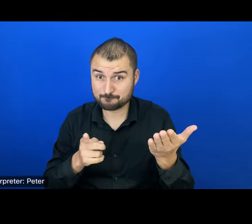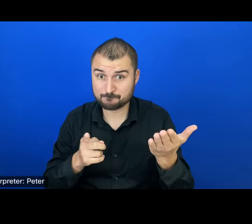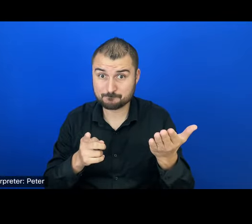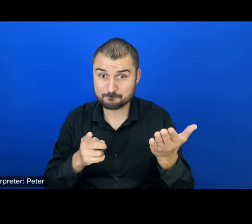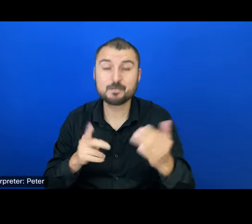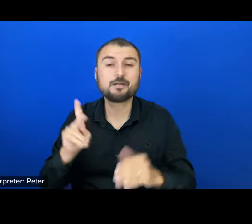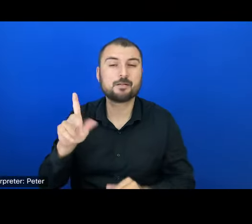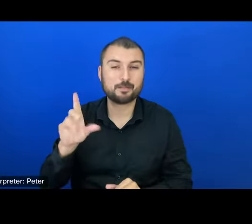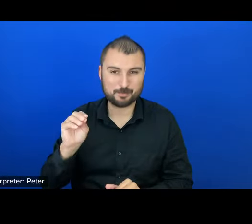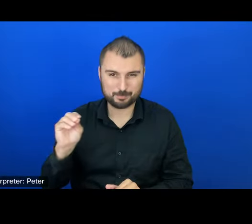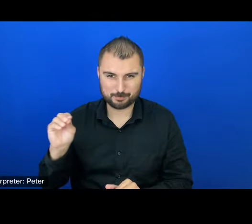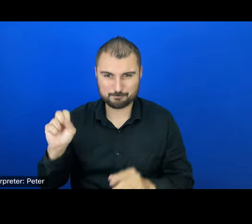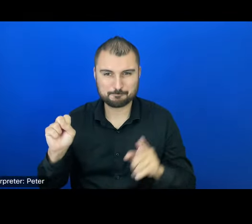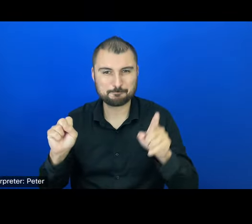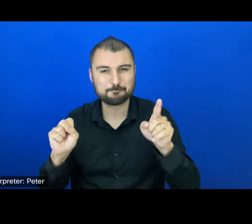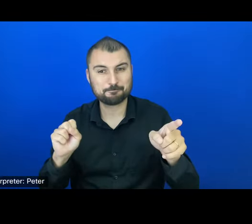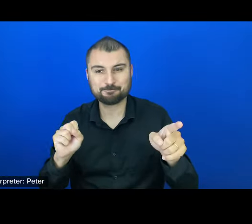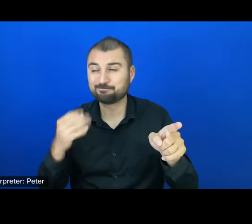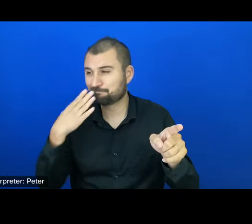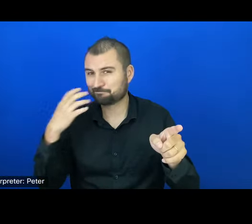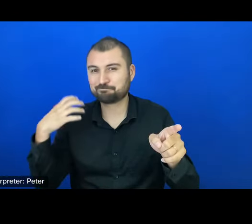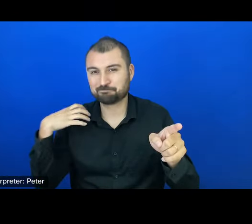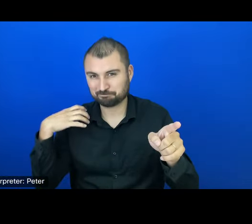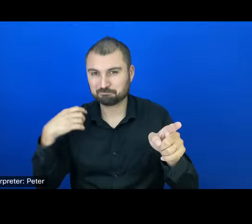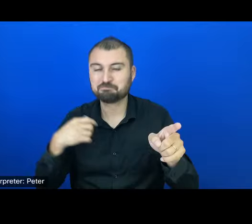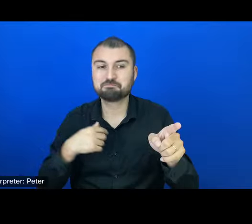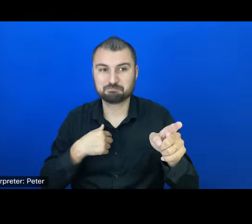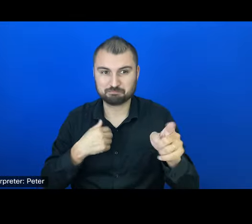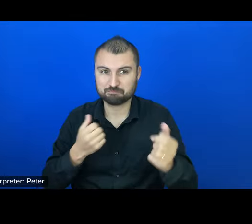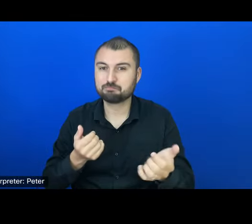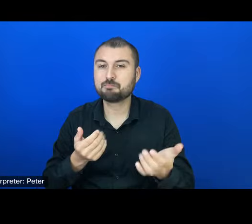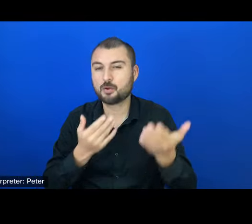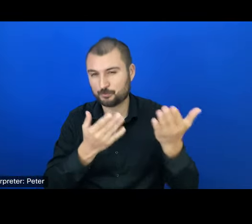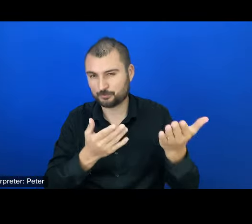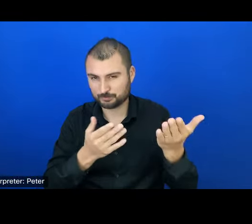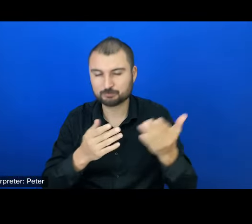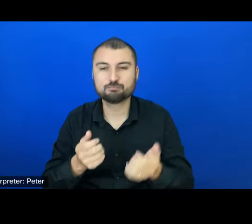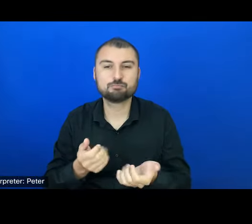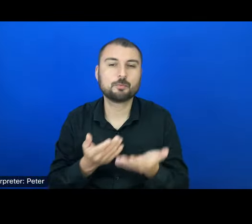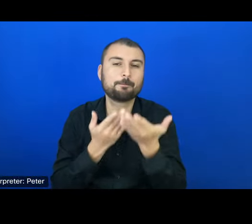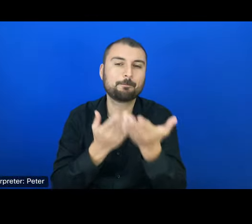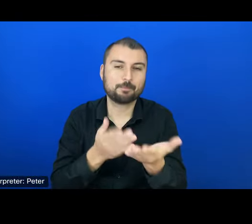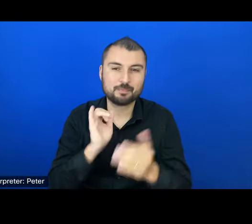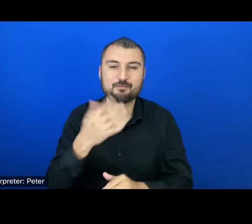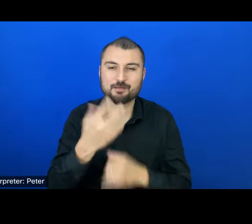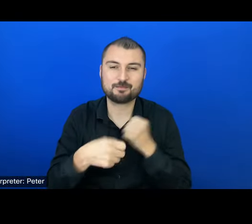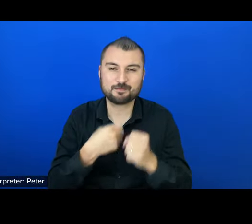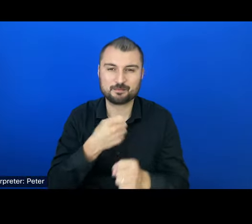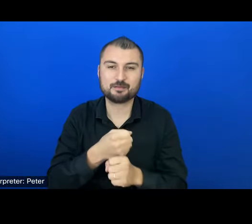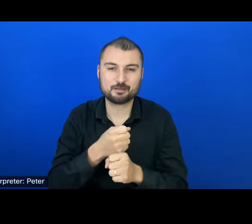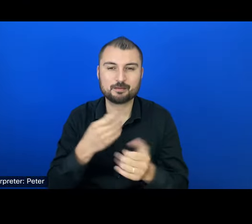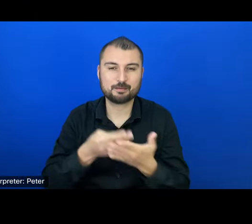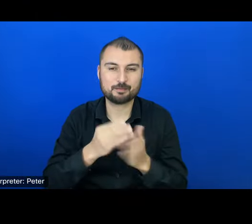Senator Clues. Thank you, Mr. Chairman. Make a motion to recommend the 5-year capital plan for the school for the